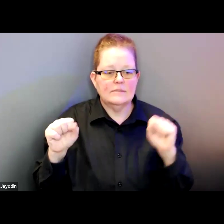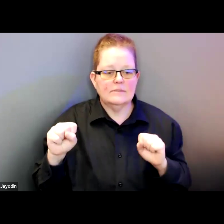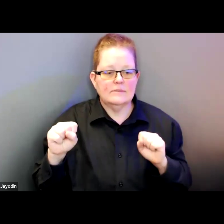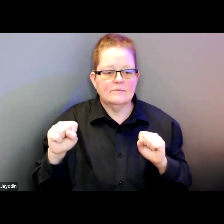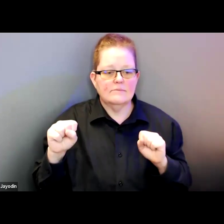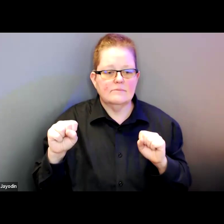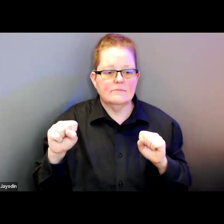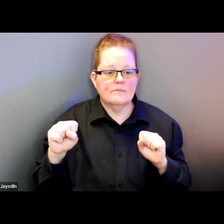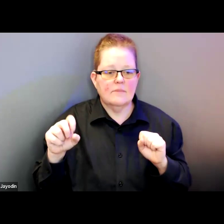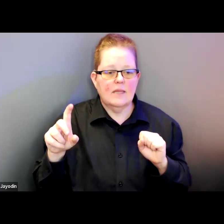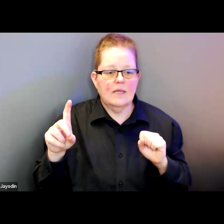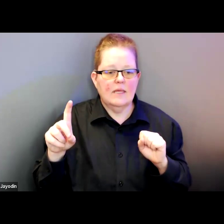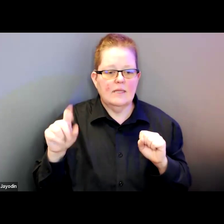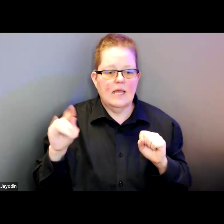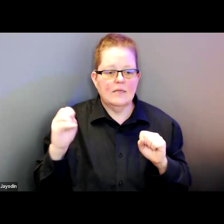Daniel?